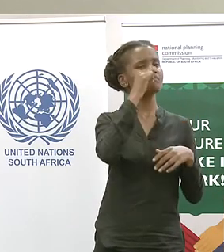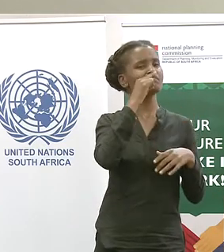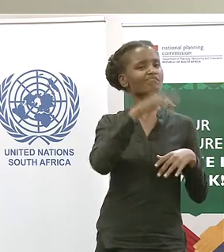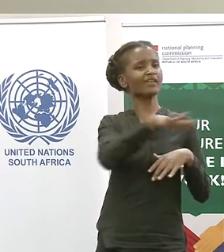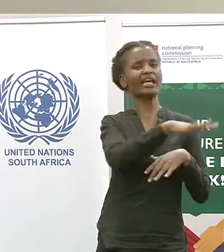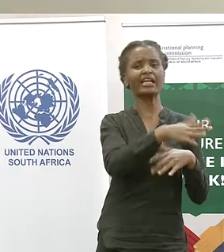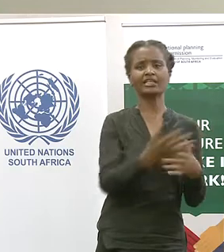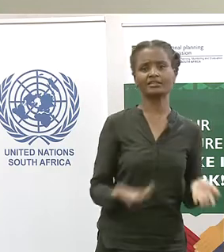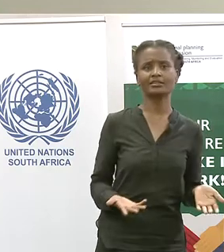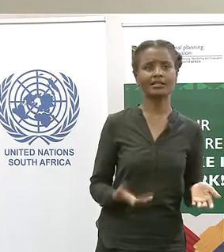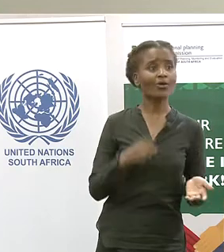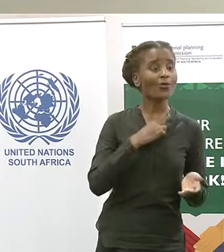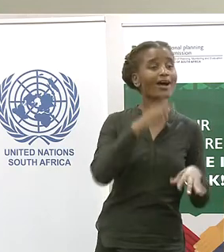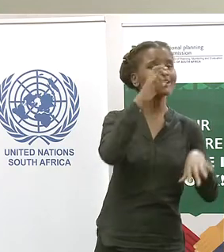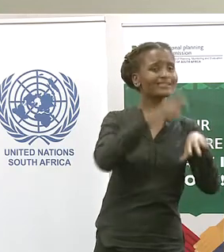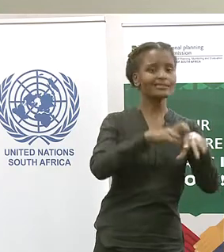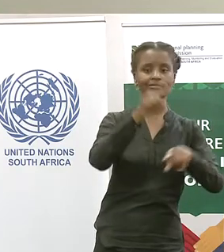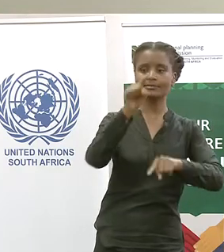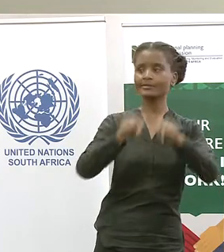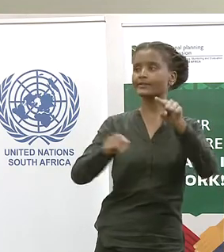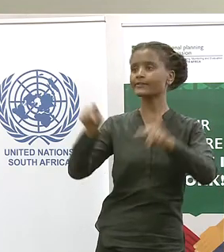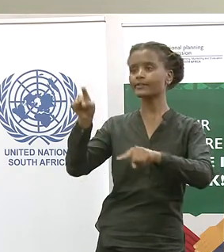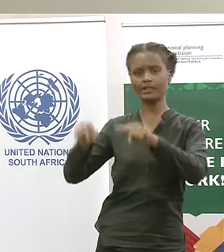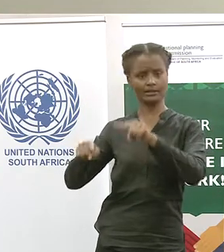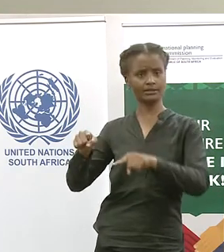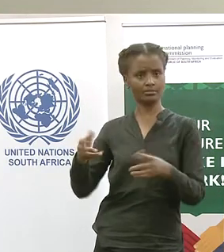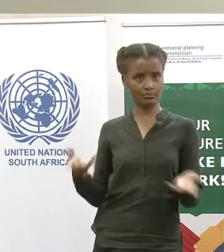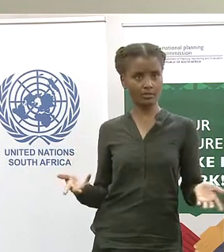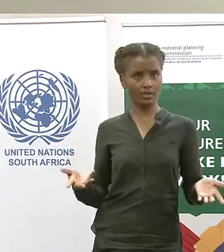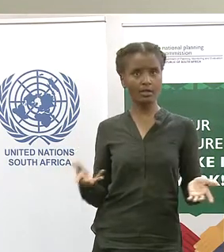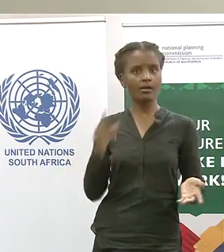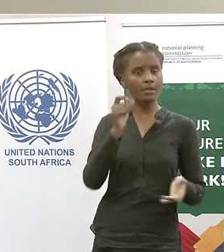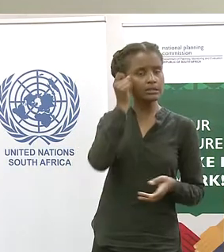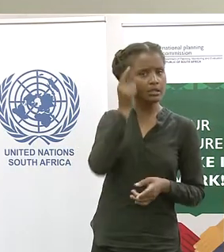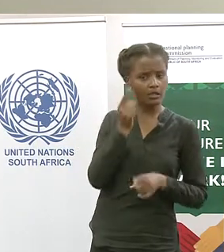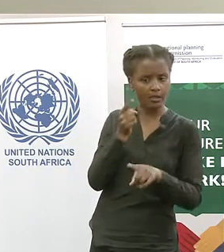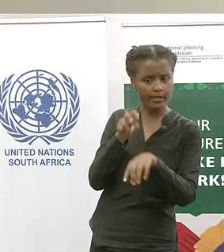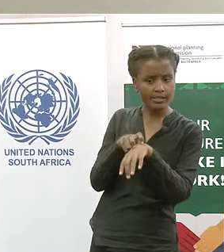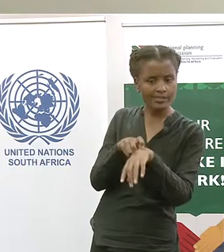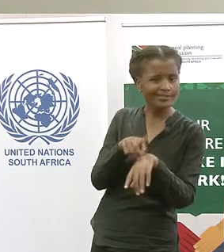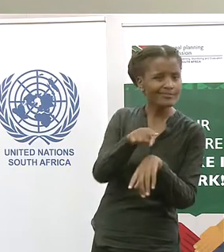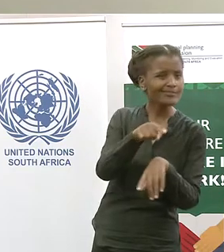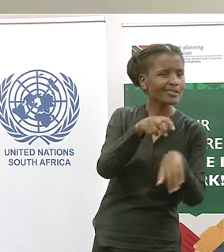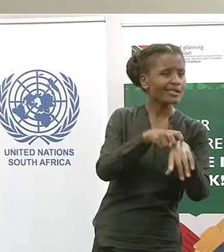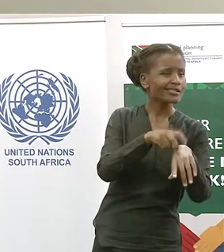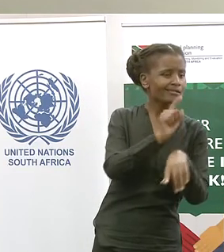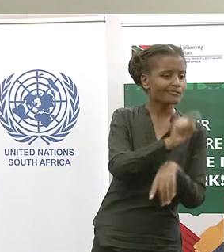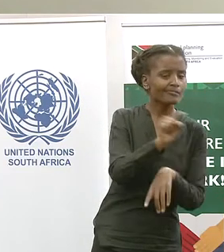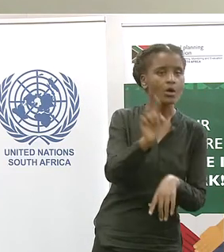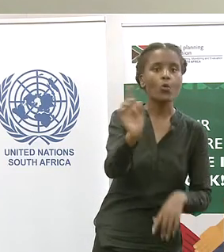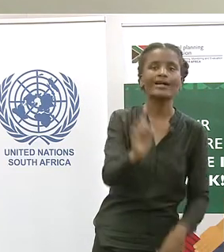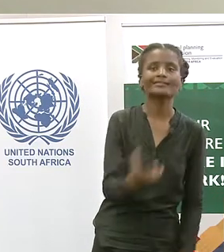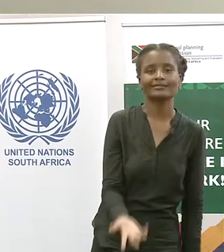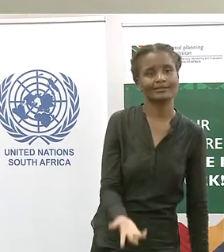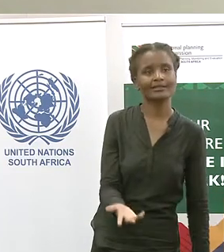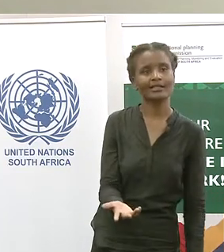needs. So as we understand these enablers, we begin to sort of come up,